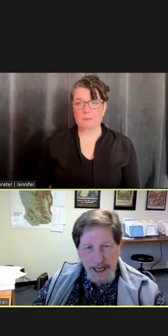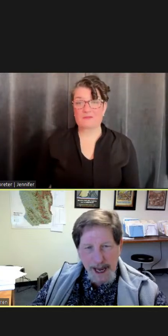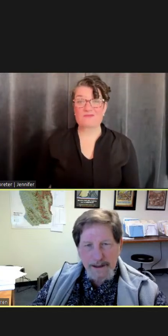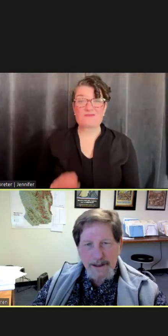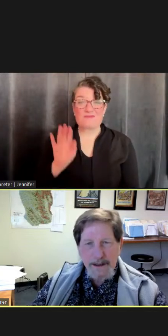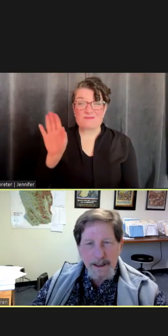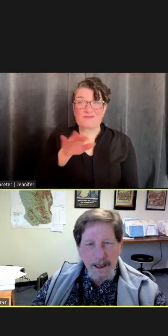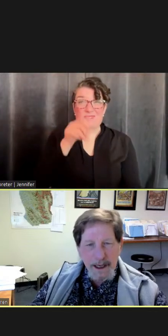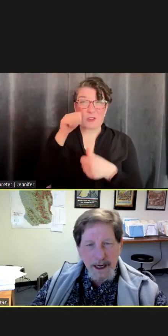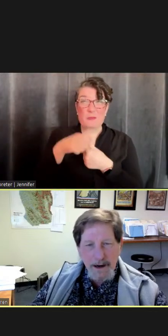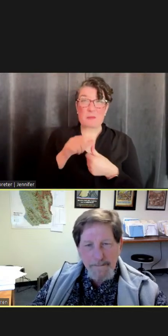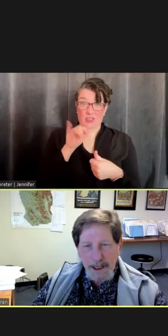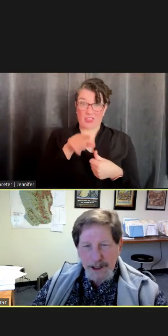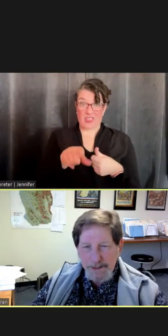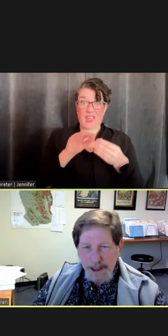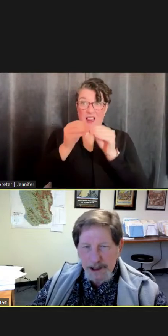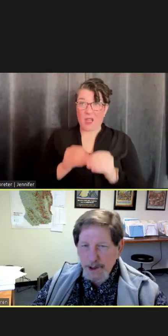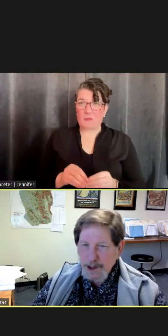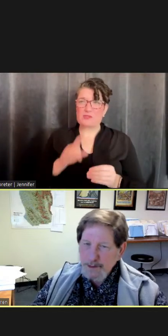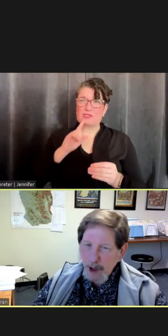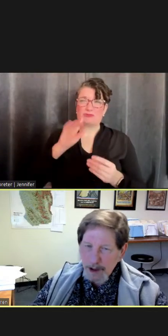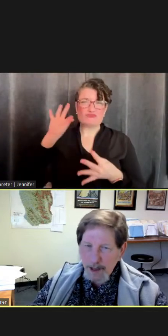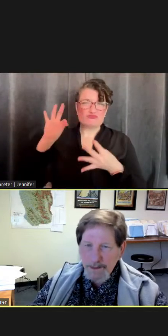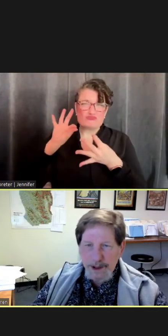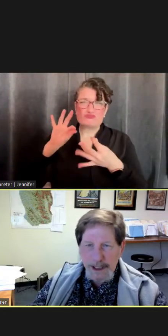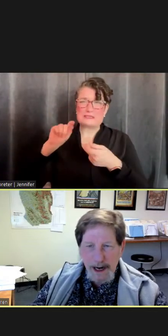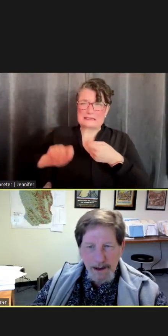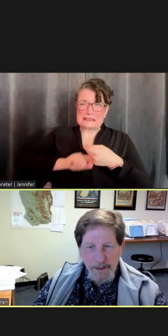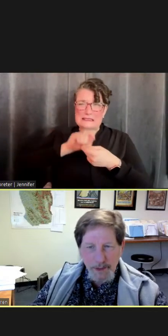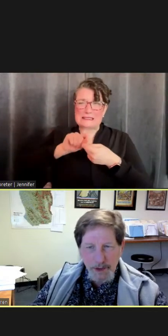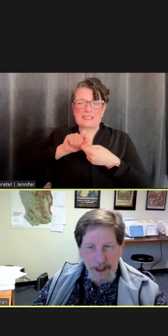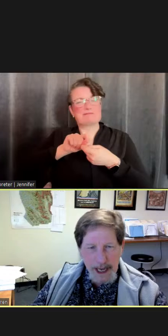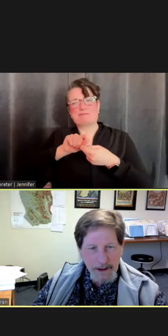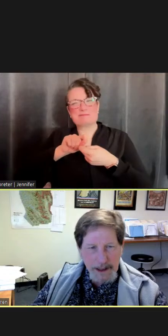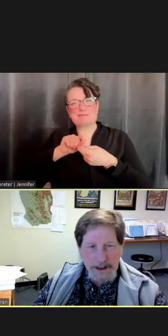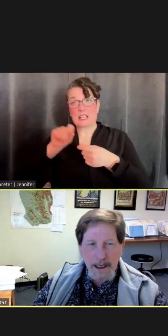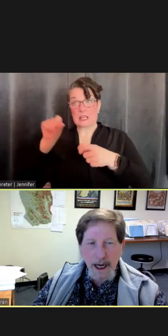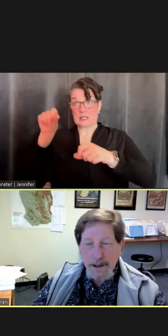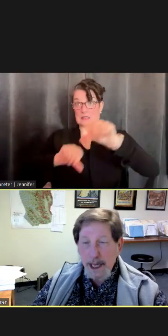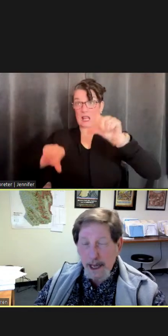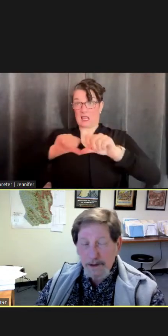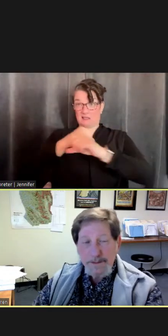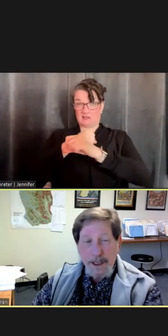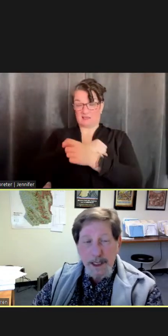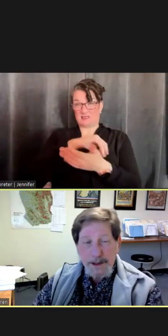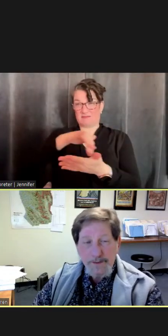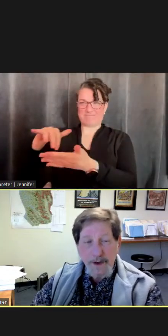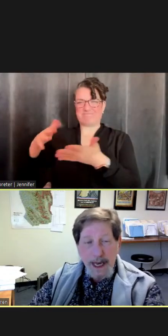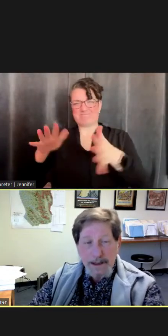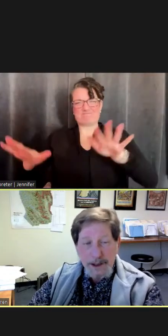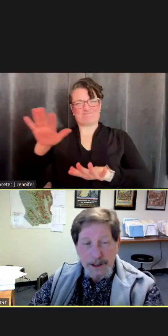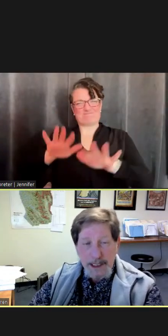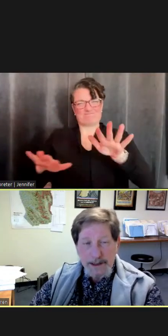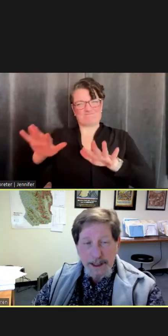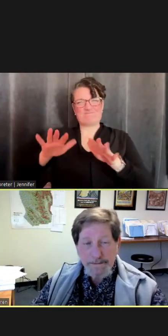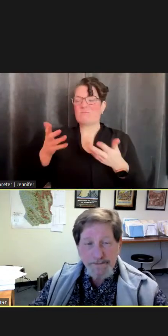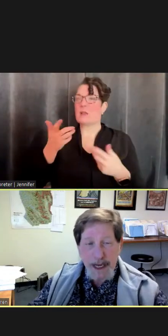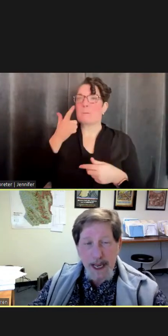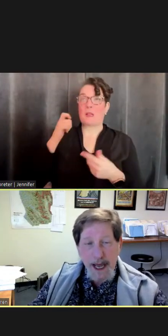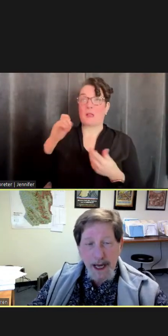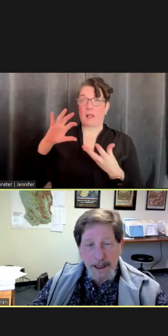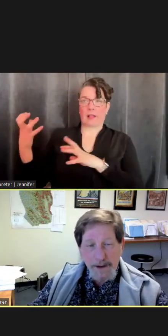not exact, especially with the smaller numbers in our rural counties and undercounts because of antigen